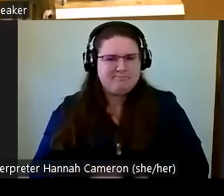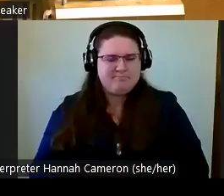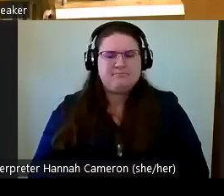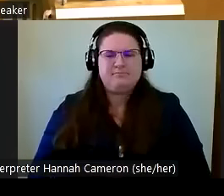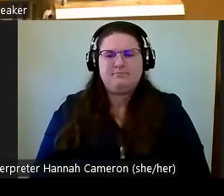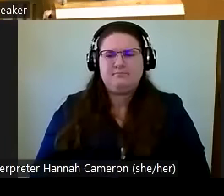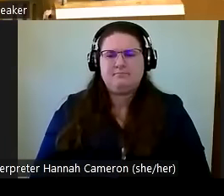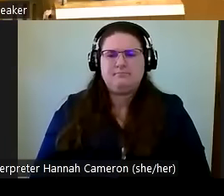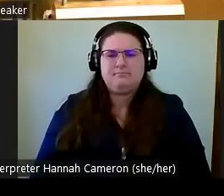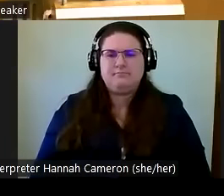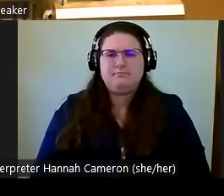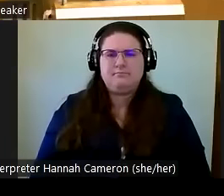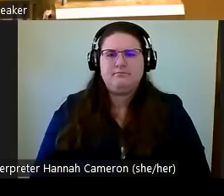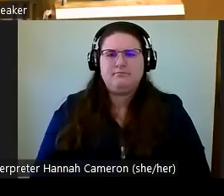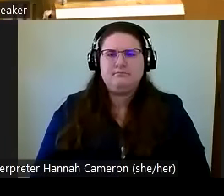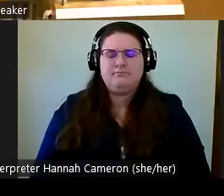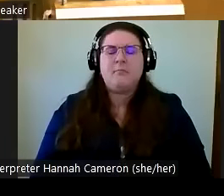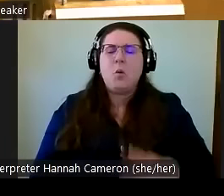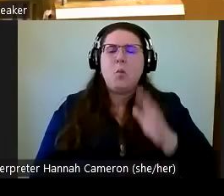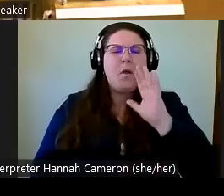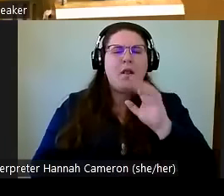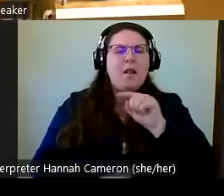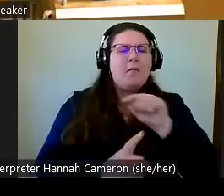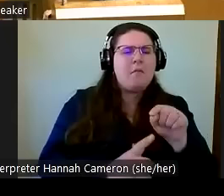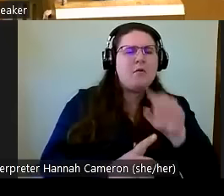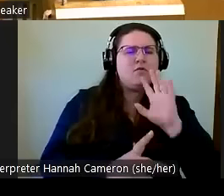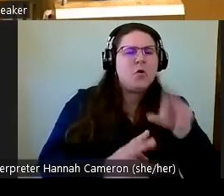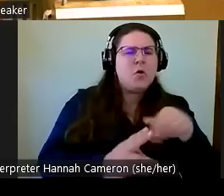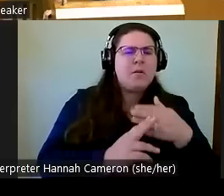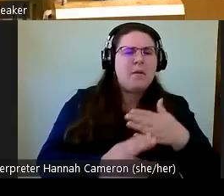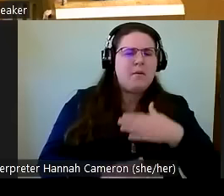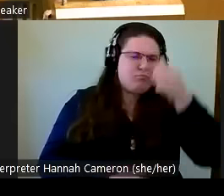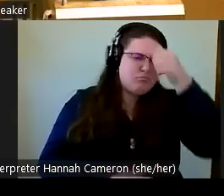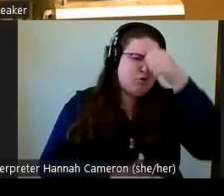So we'll get back to Alan and that story.